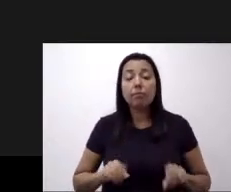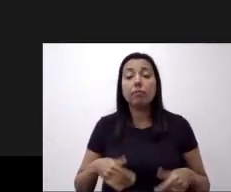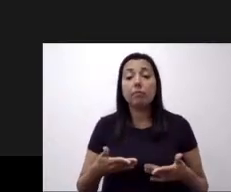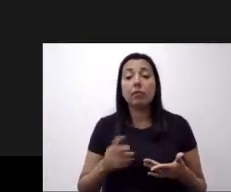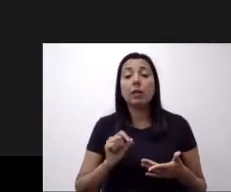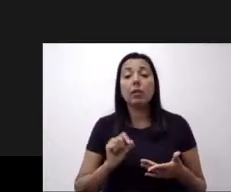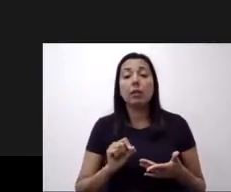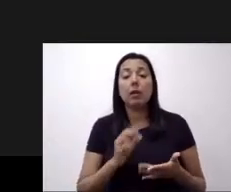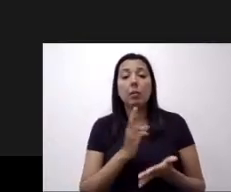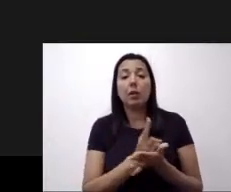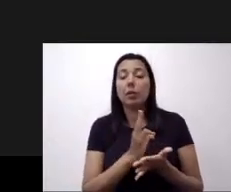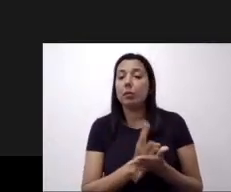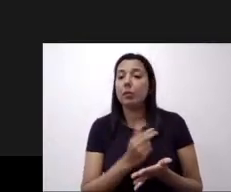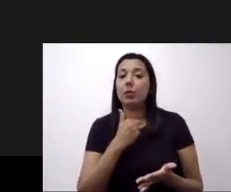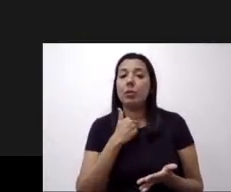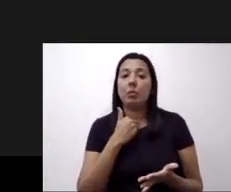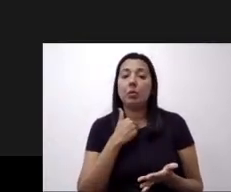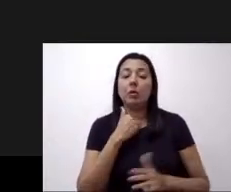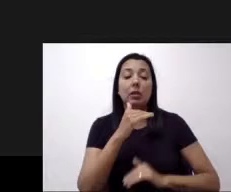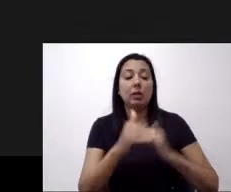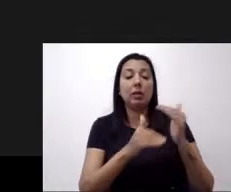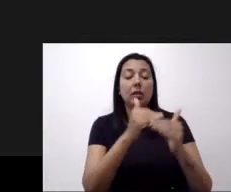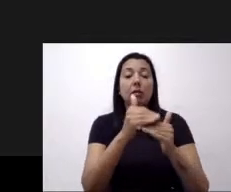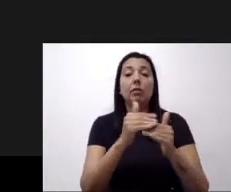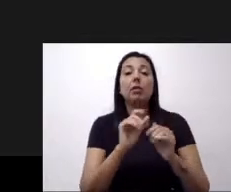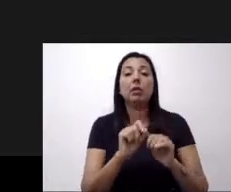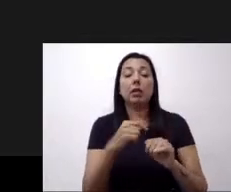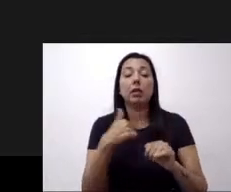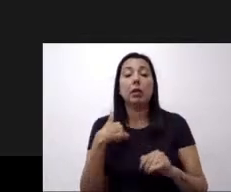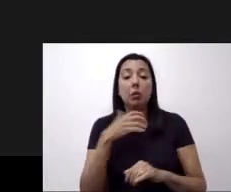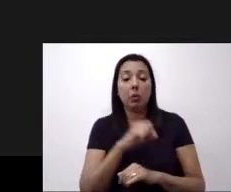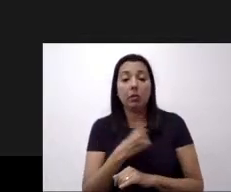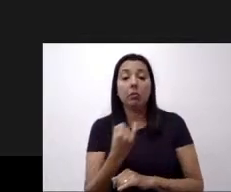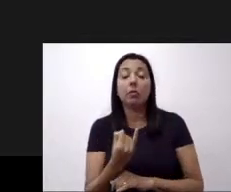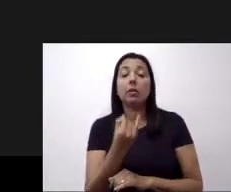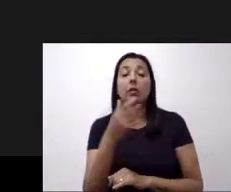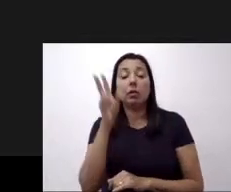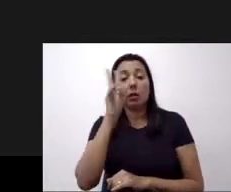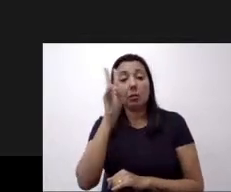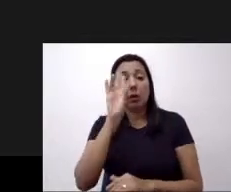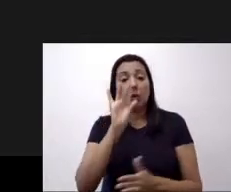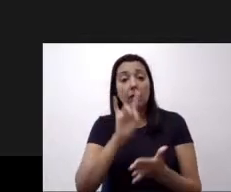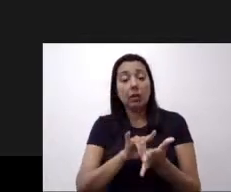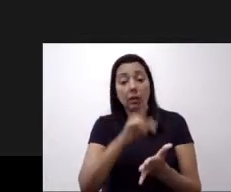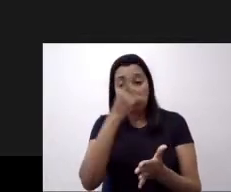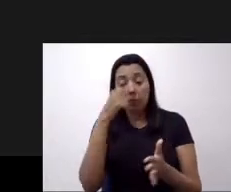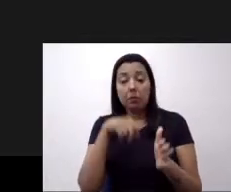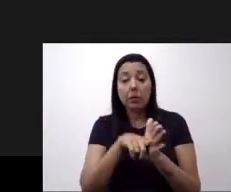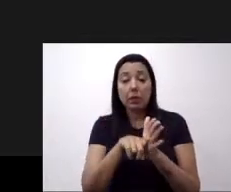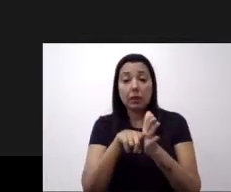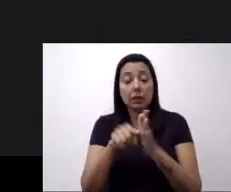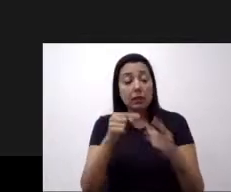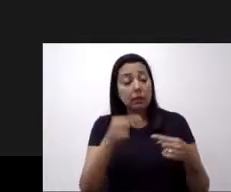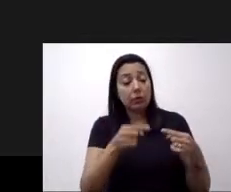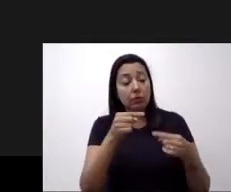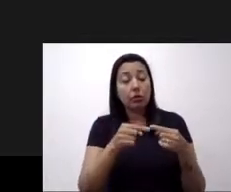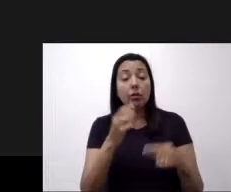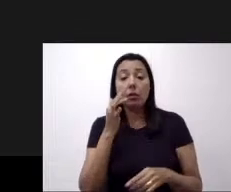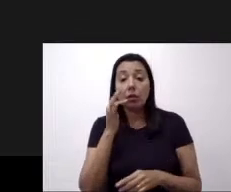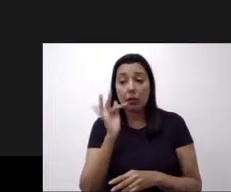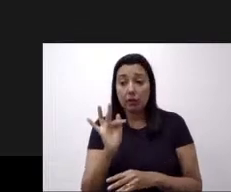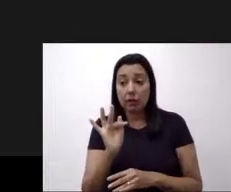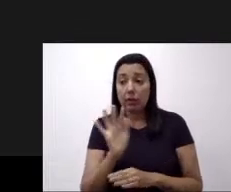to underline that the legitimacy of this research field is still disputed in France too, and not only in Brazil.